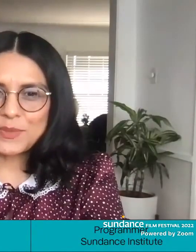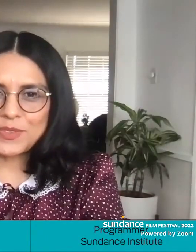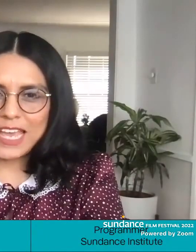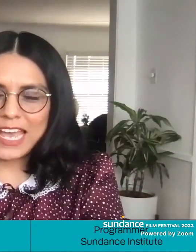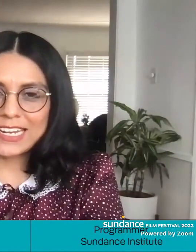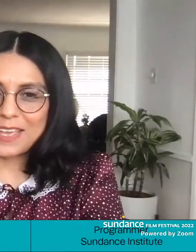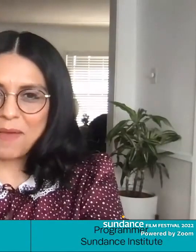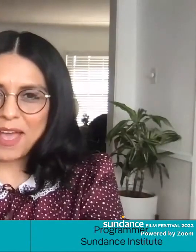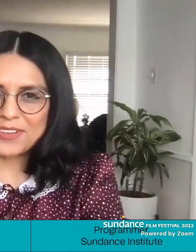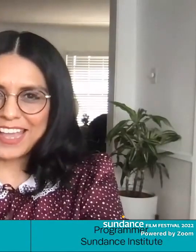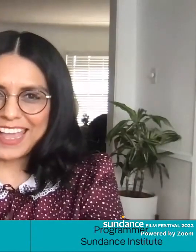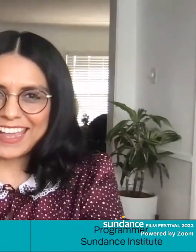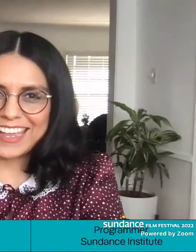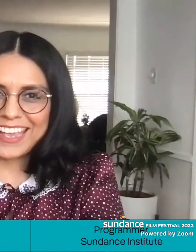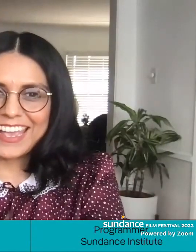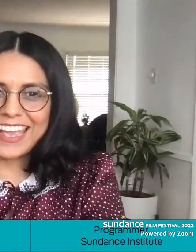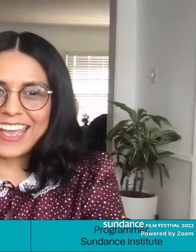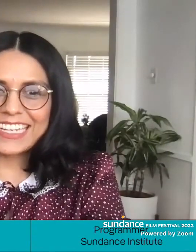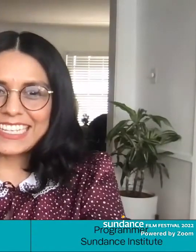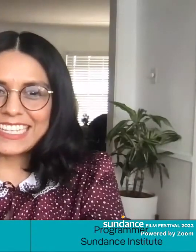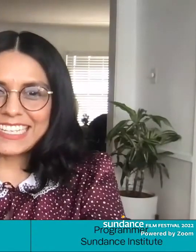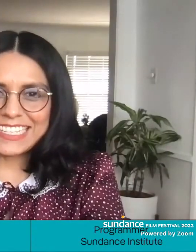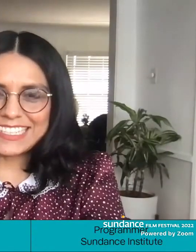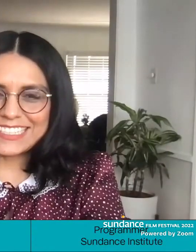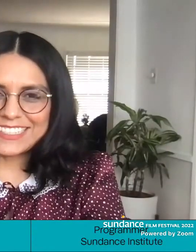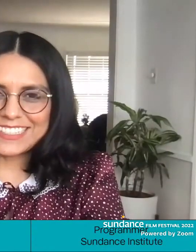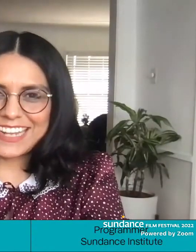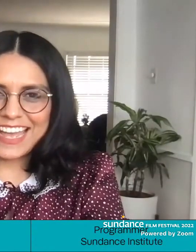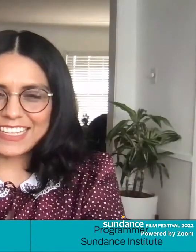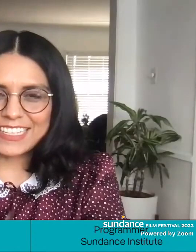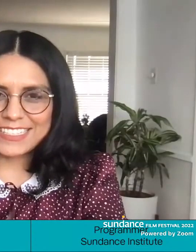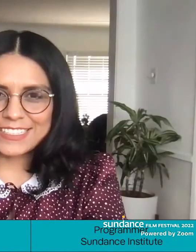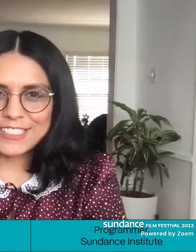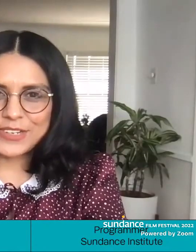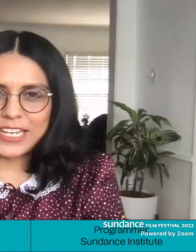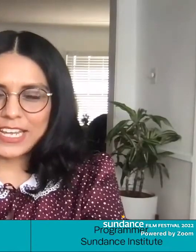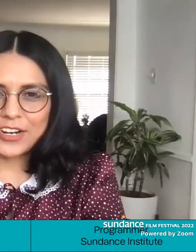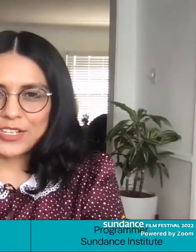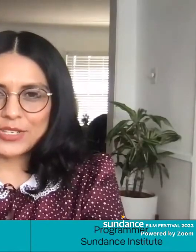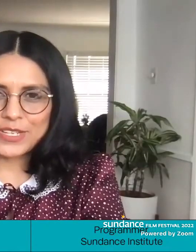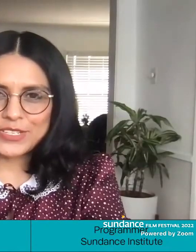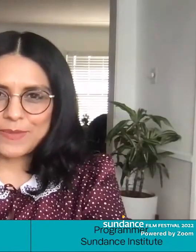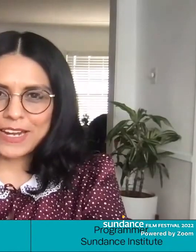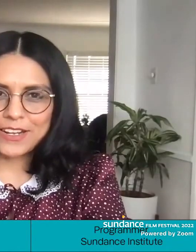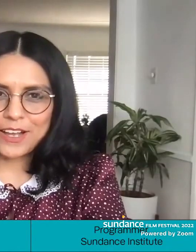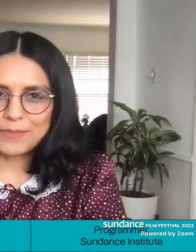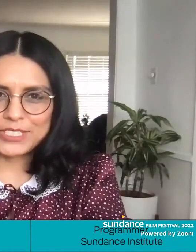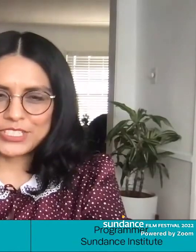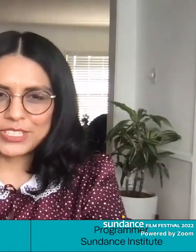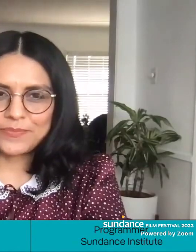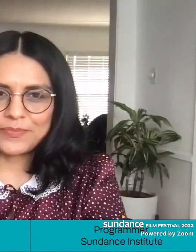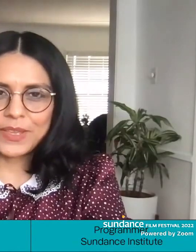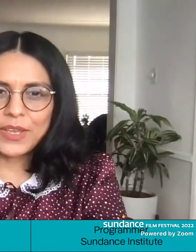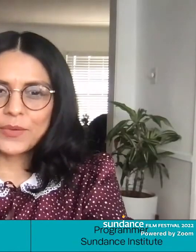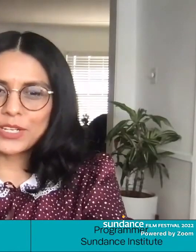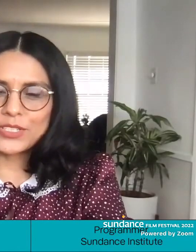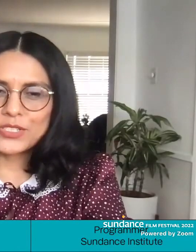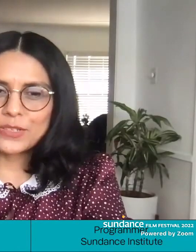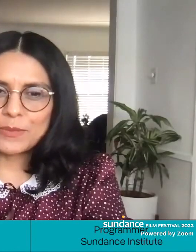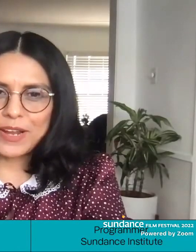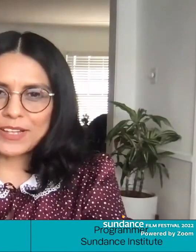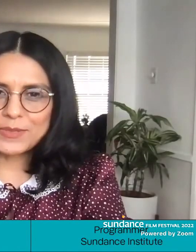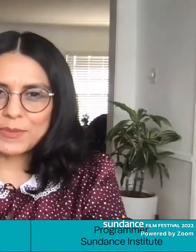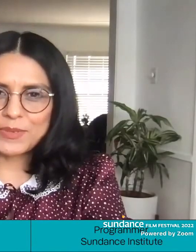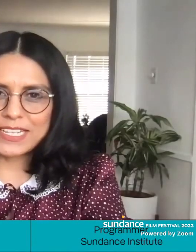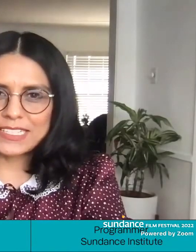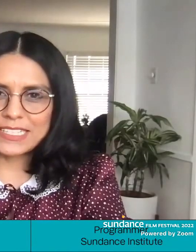Real Smooth and Am I Okay? And Keke stars in Alice, screening in our US dramatic competition. We're